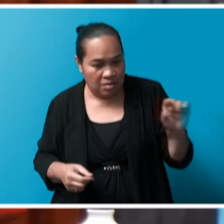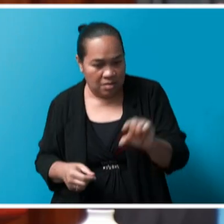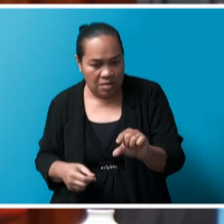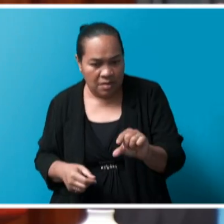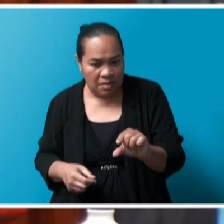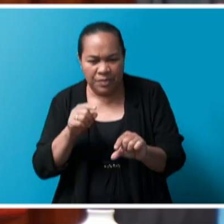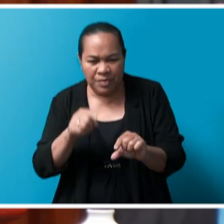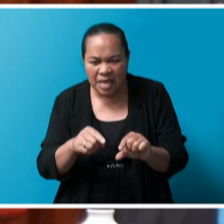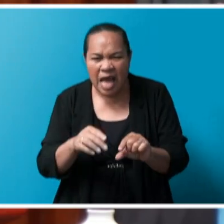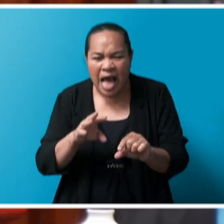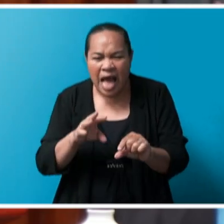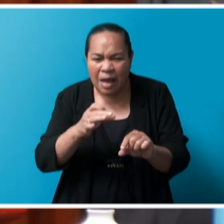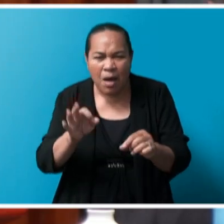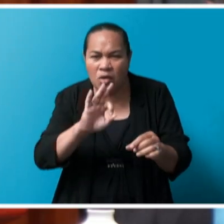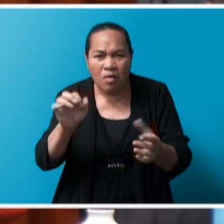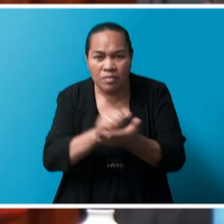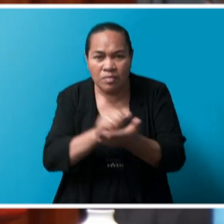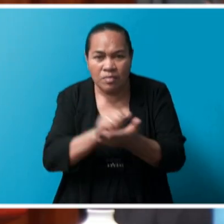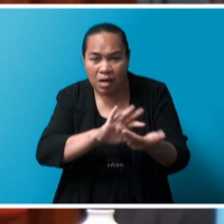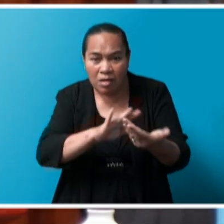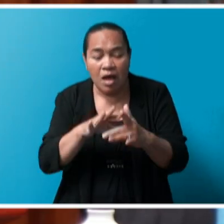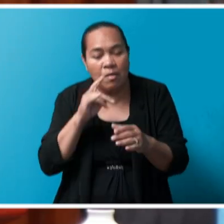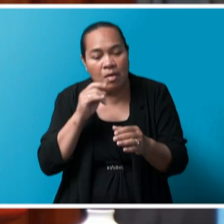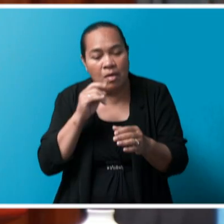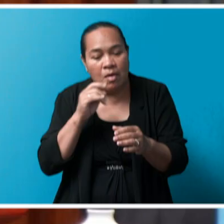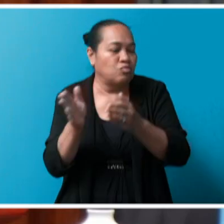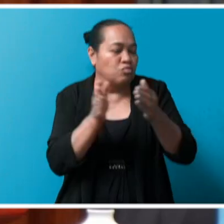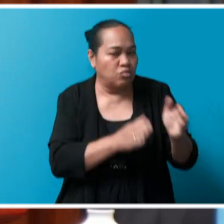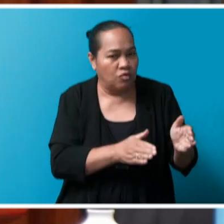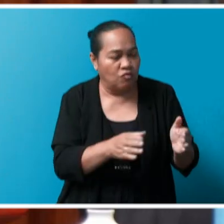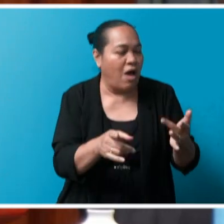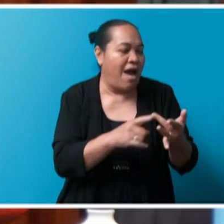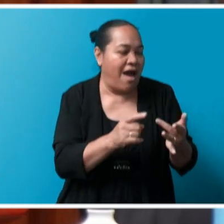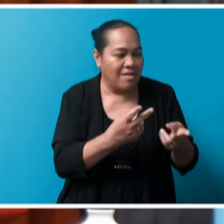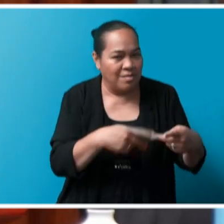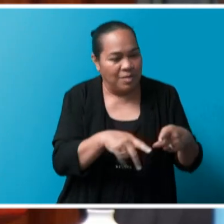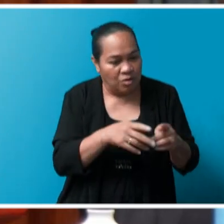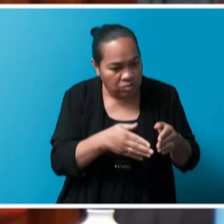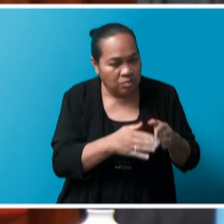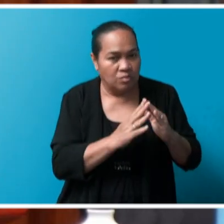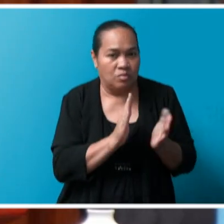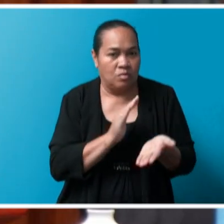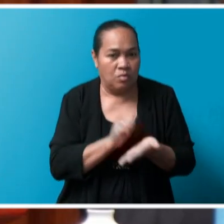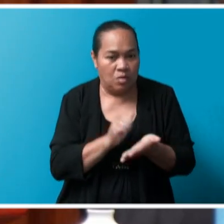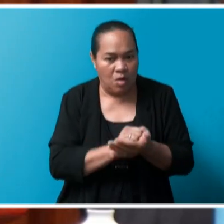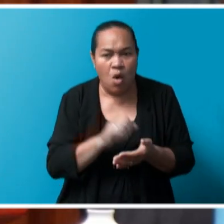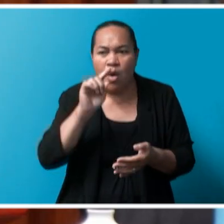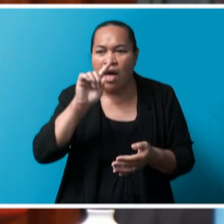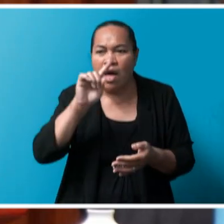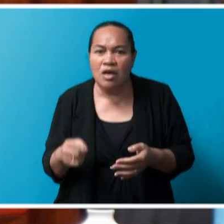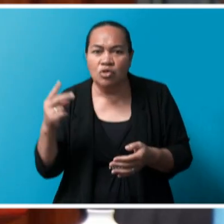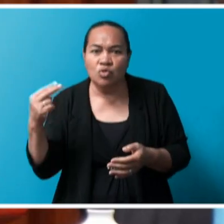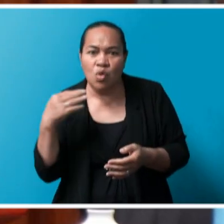informal settlements. The BAB will assist the ministry to relocate and resettle close to 1,200 households evicted from